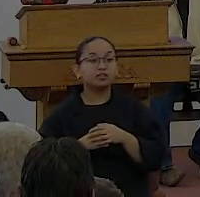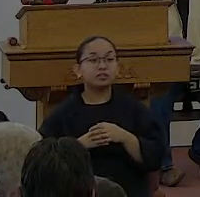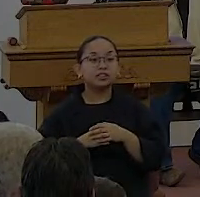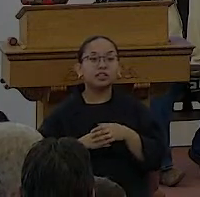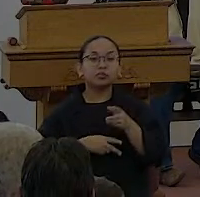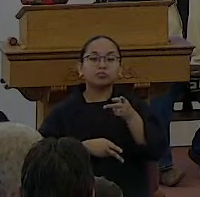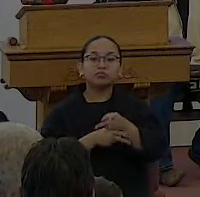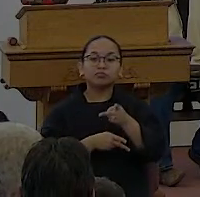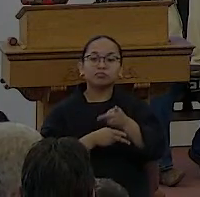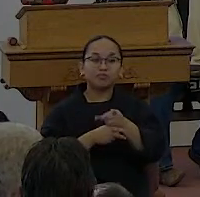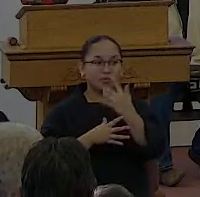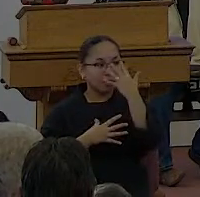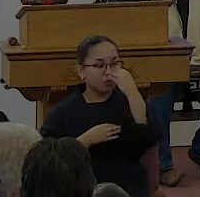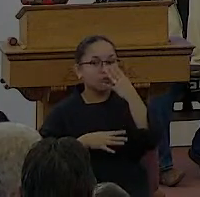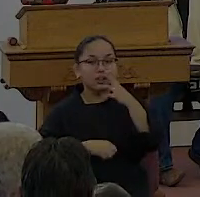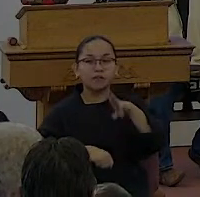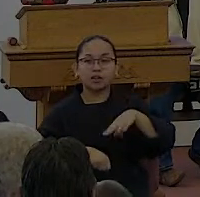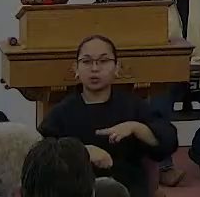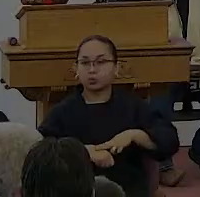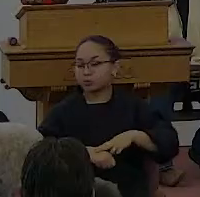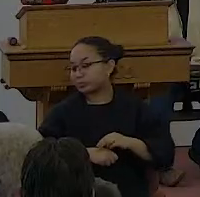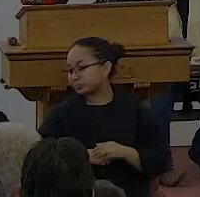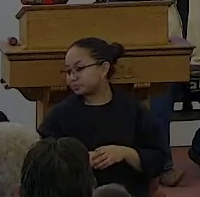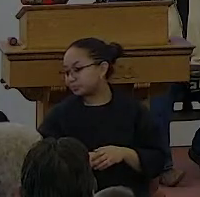of nature.